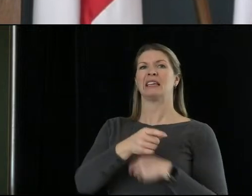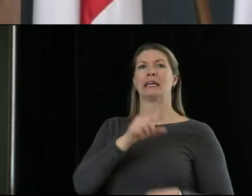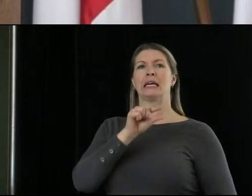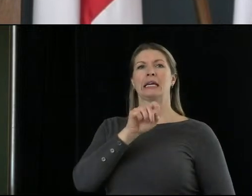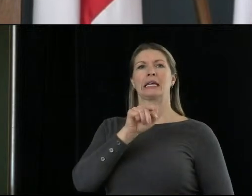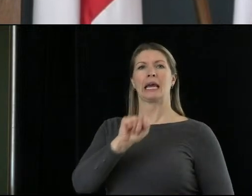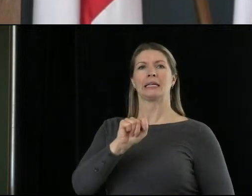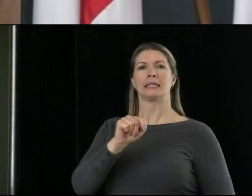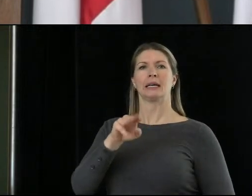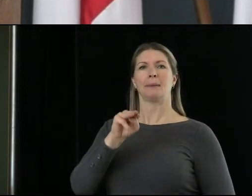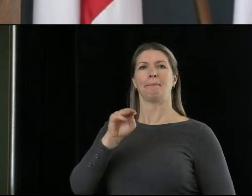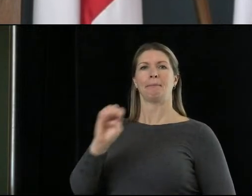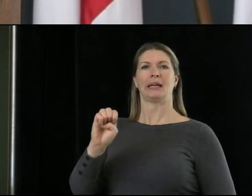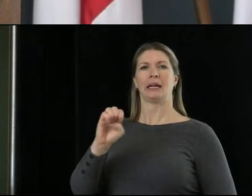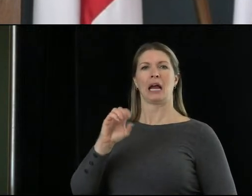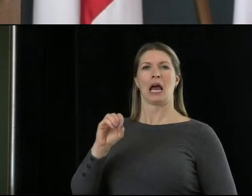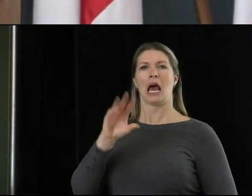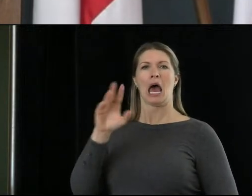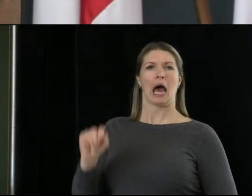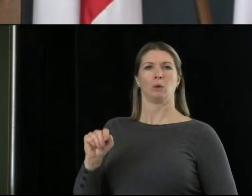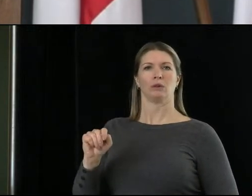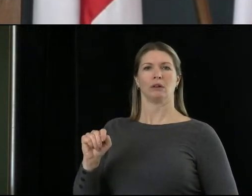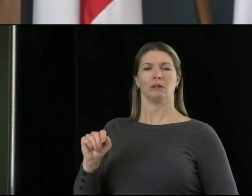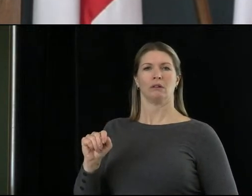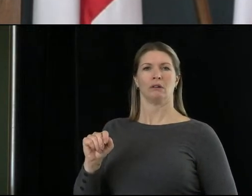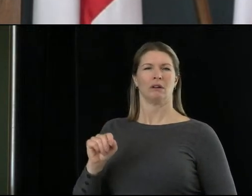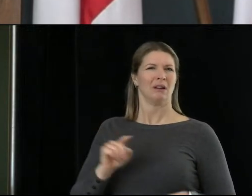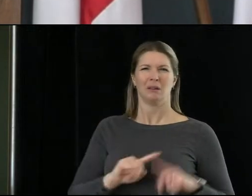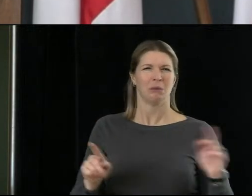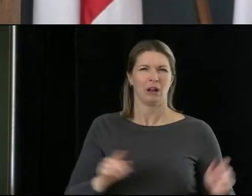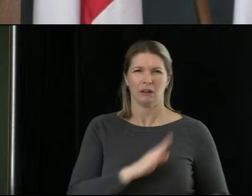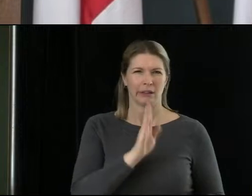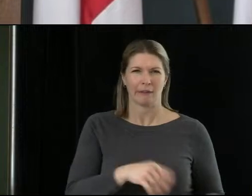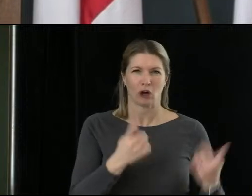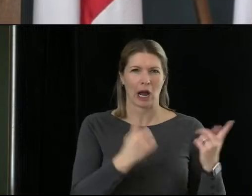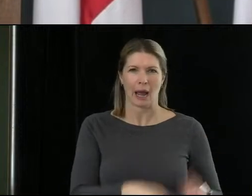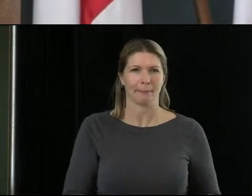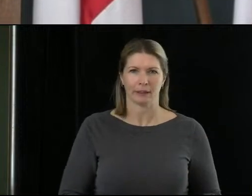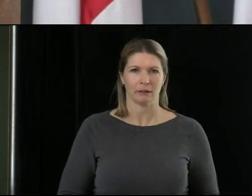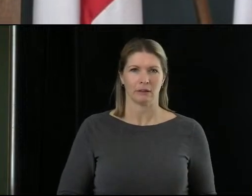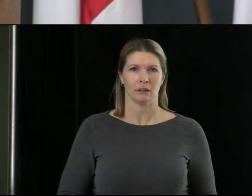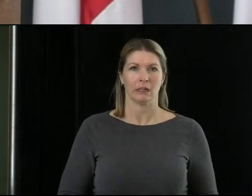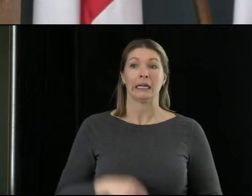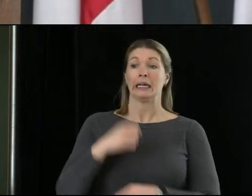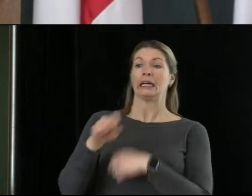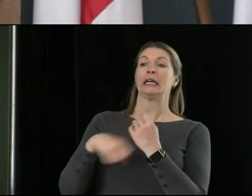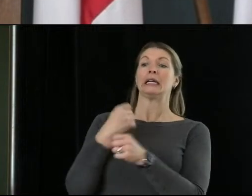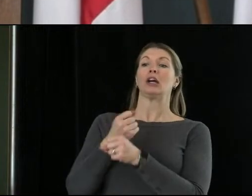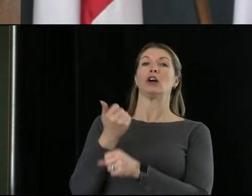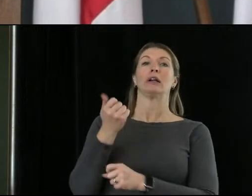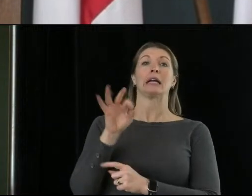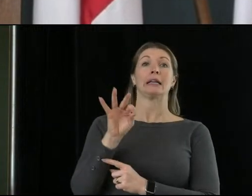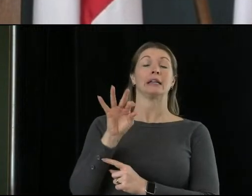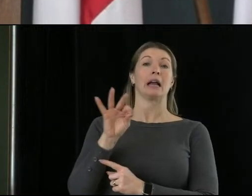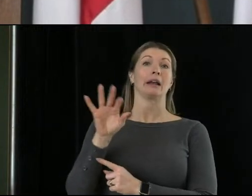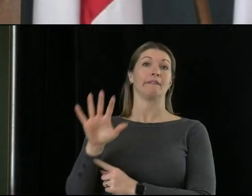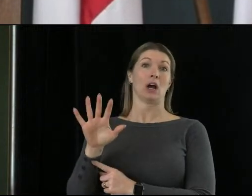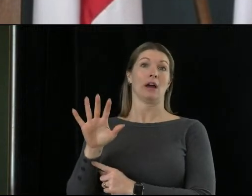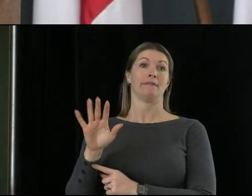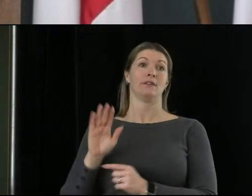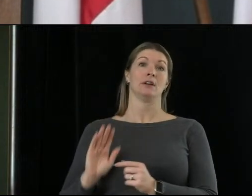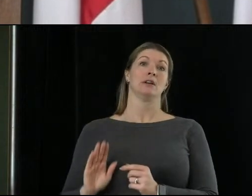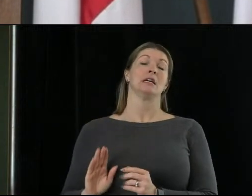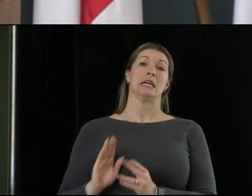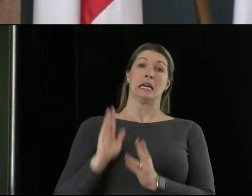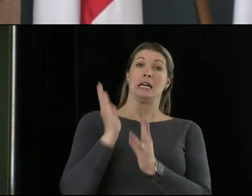We all know that will never happen. Back in 1995, intervention